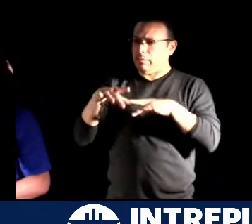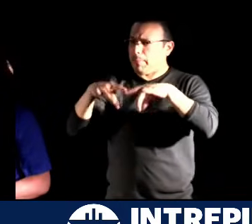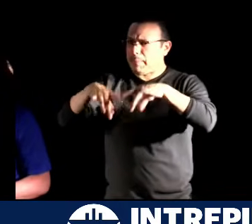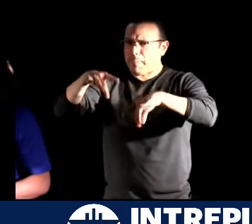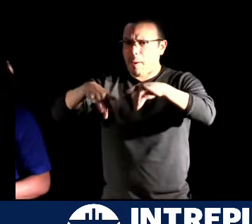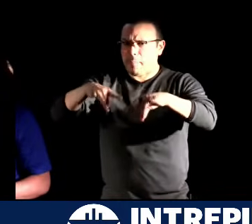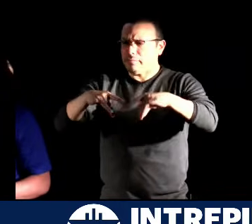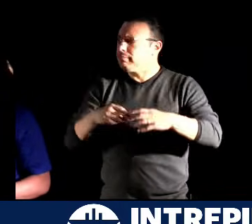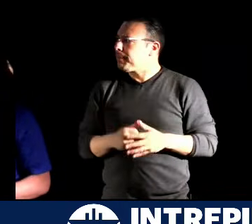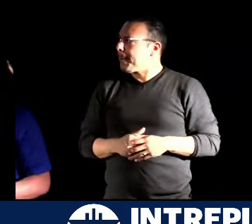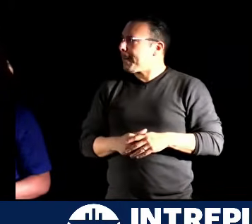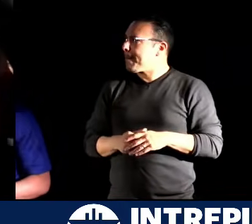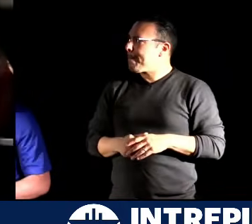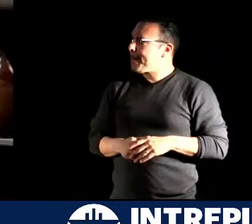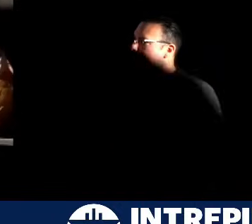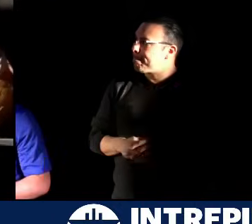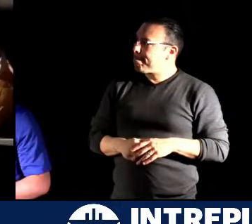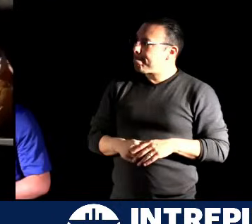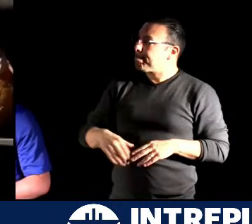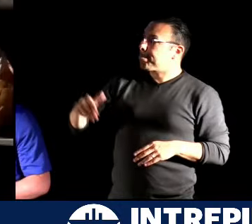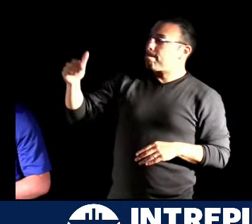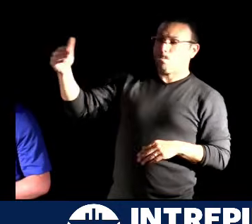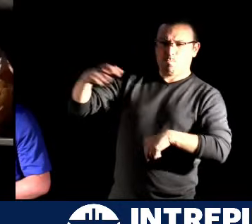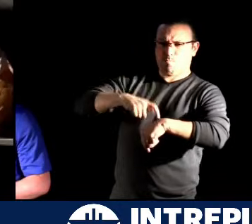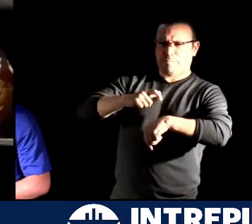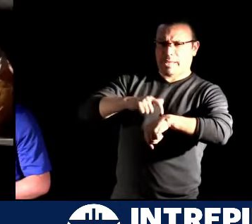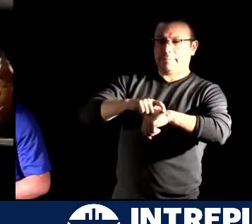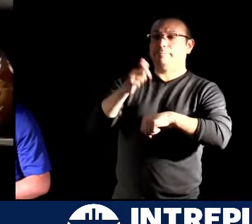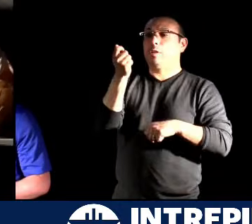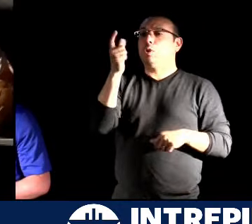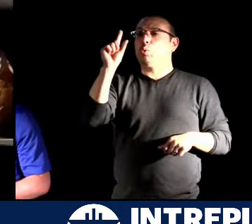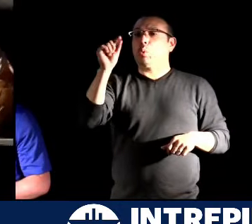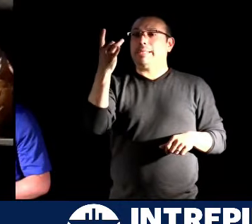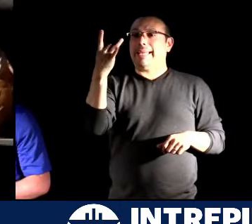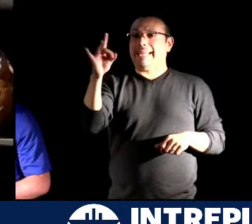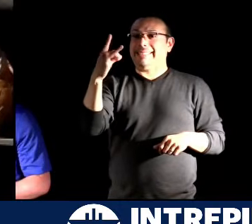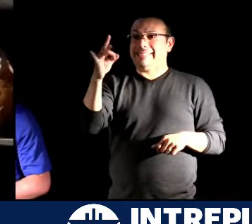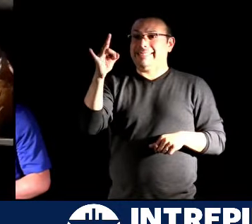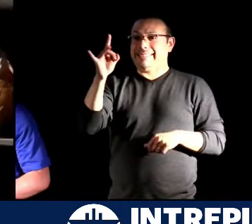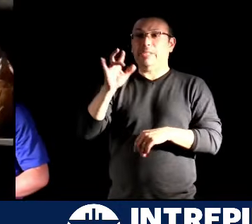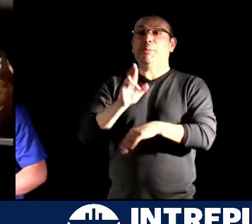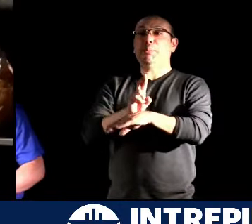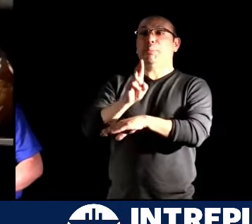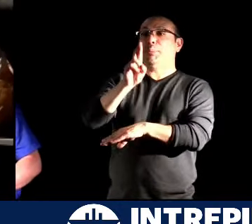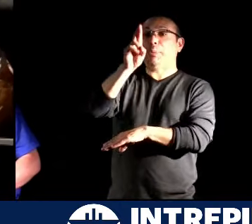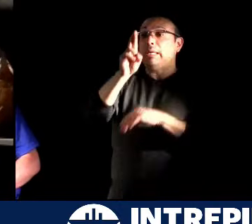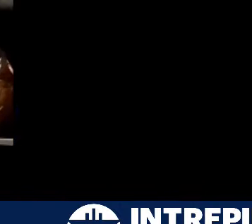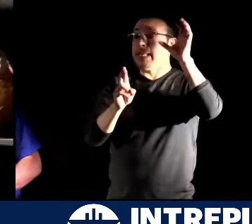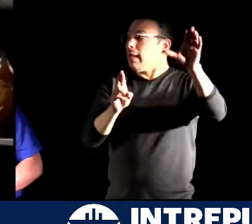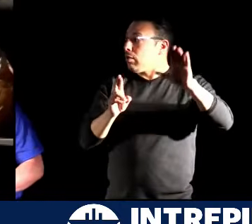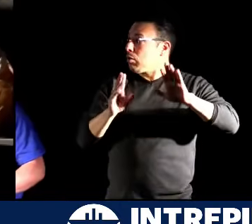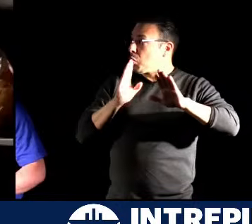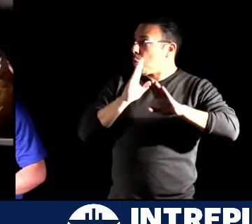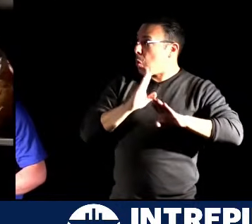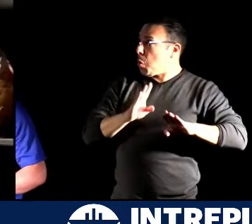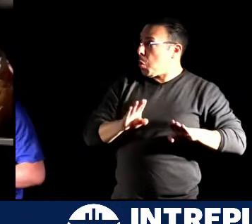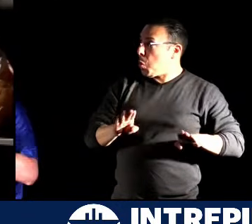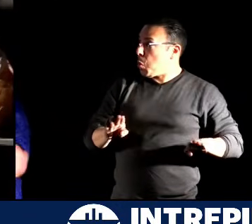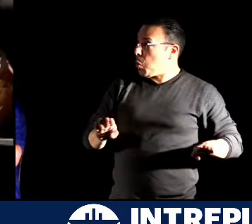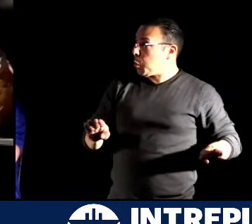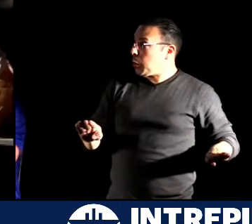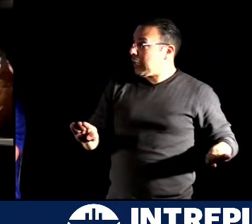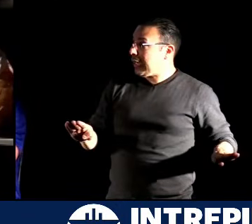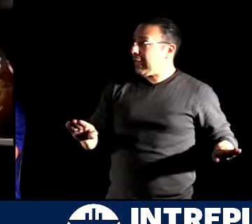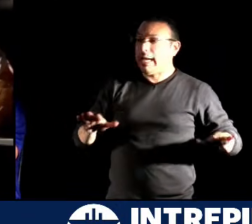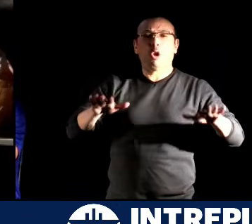About the future of the mission. Obviously, we launched here in 2018 when the sun was very quiet. We did all this. Now we are at the solar